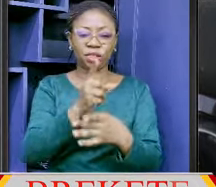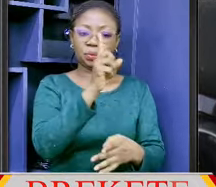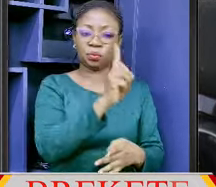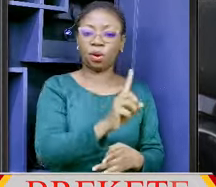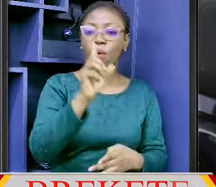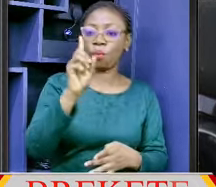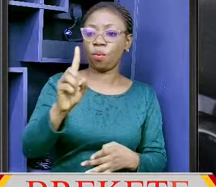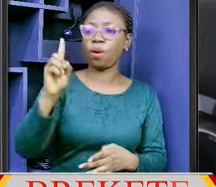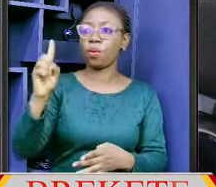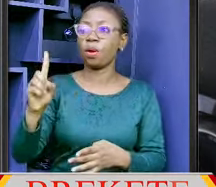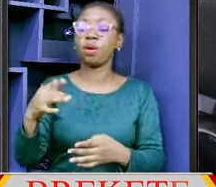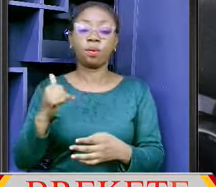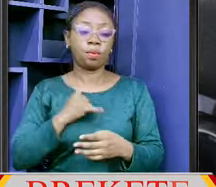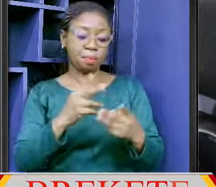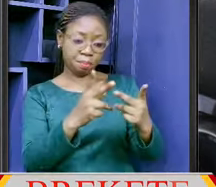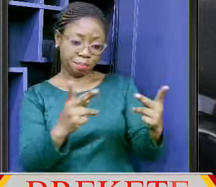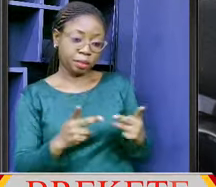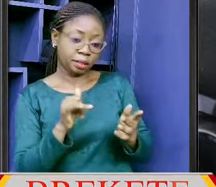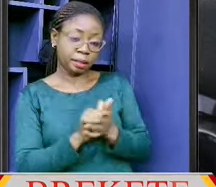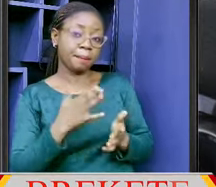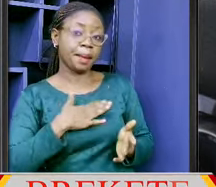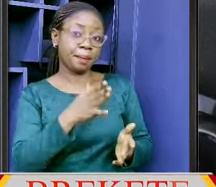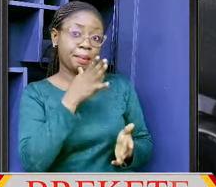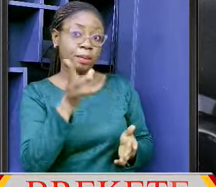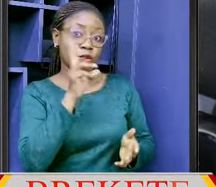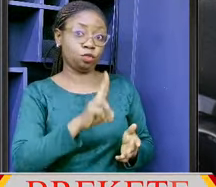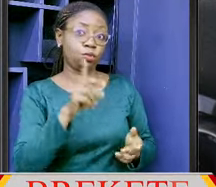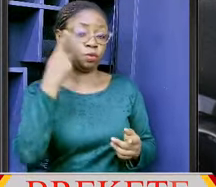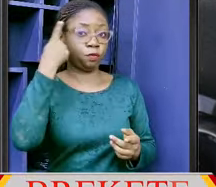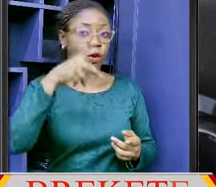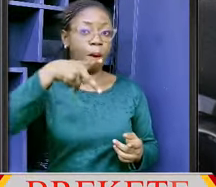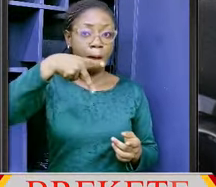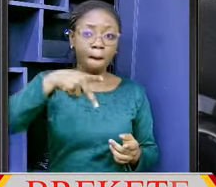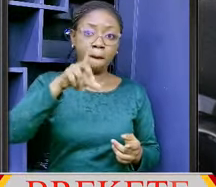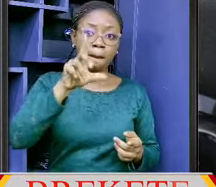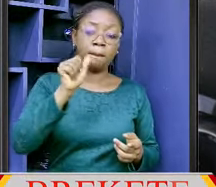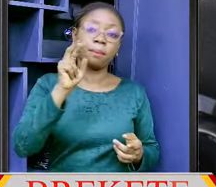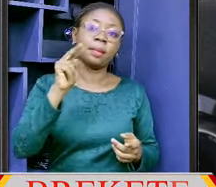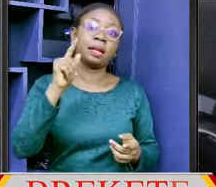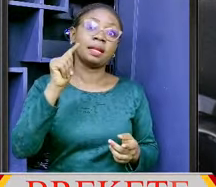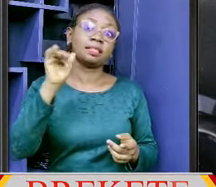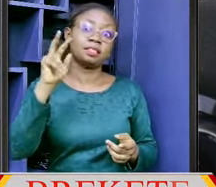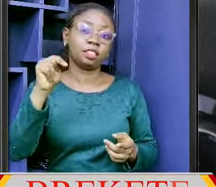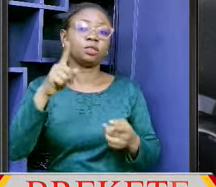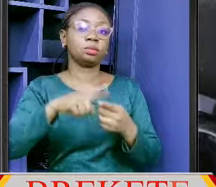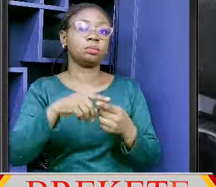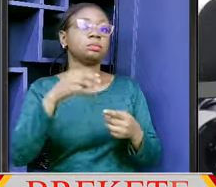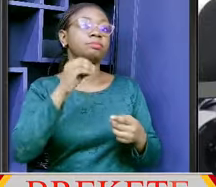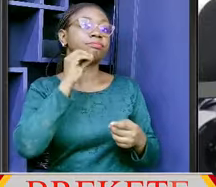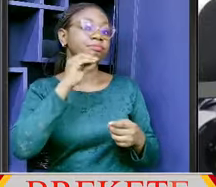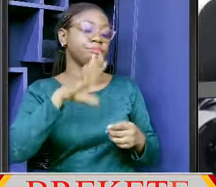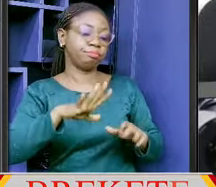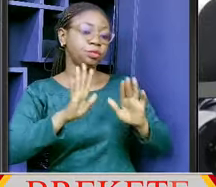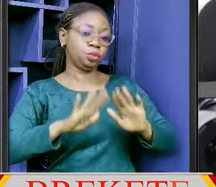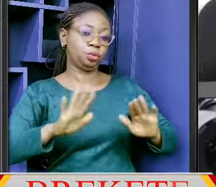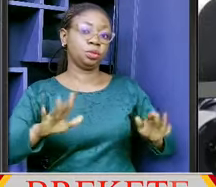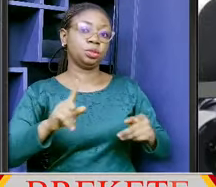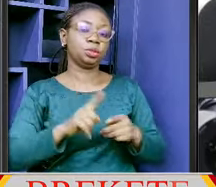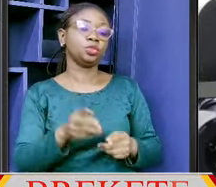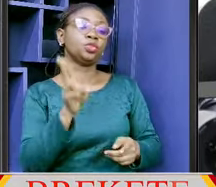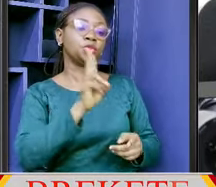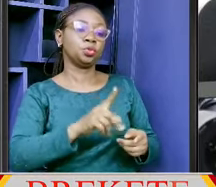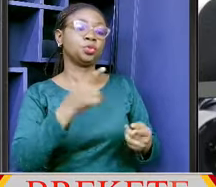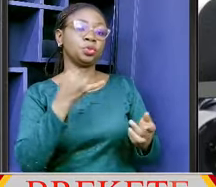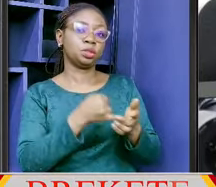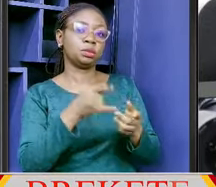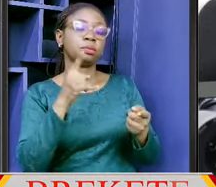one portion that my mother used to use to cut plantain to the girls' children, that they should put that one and be cutting and be using